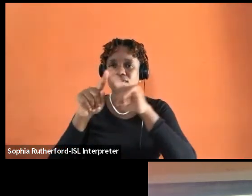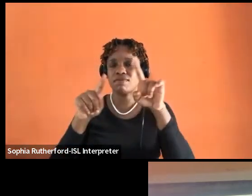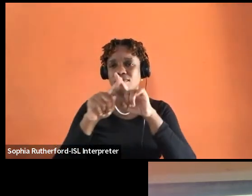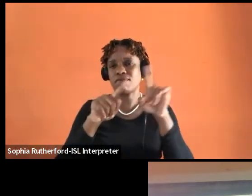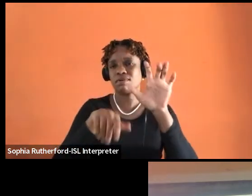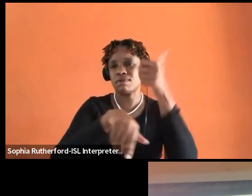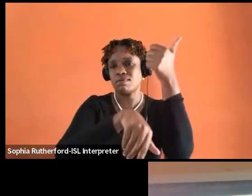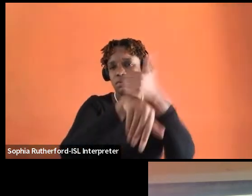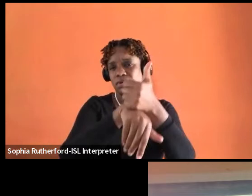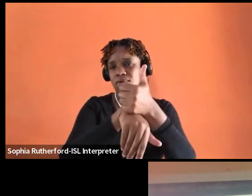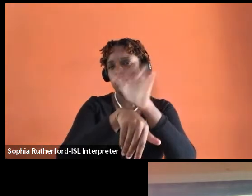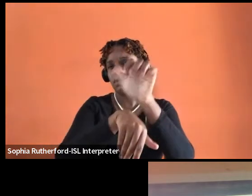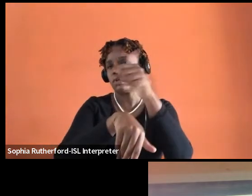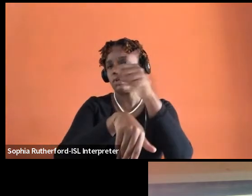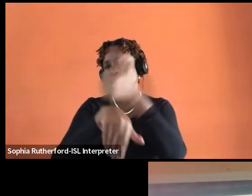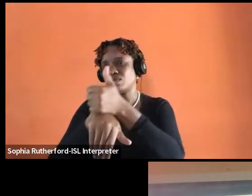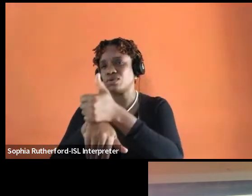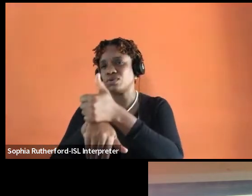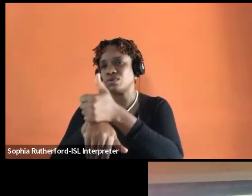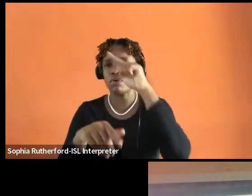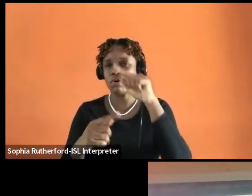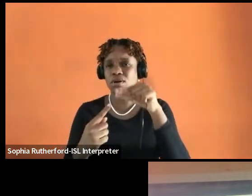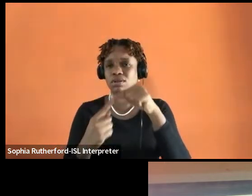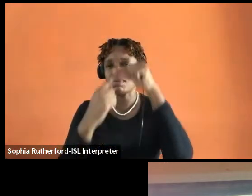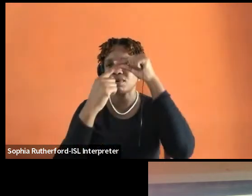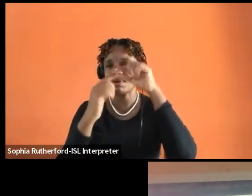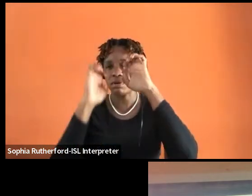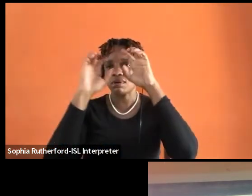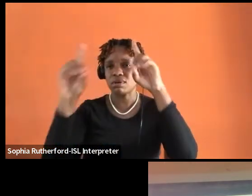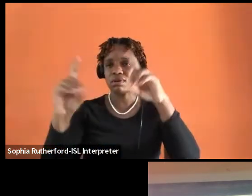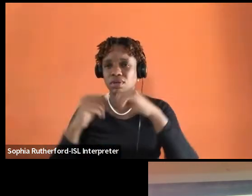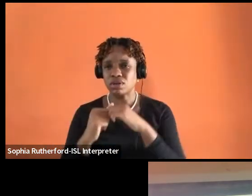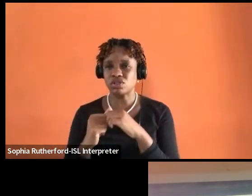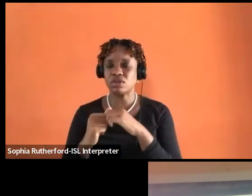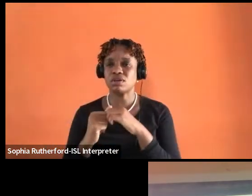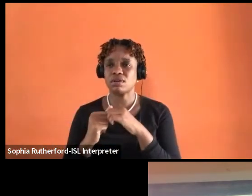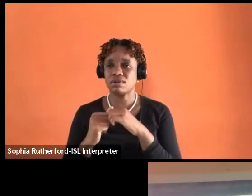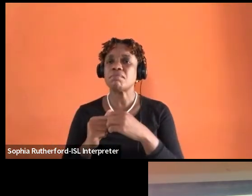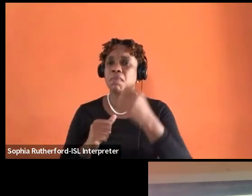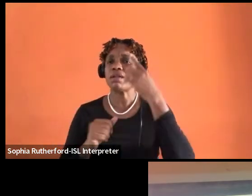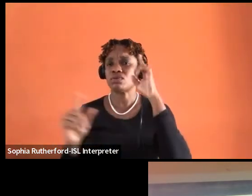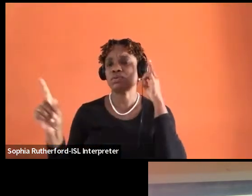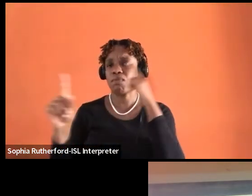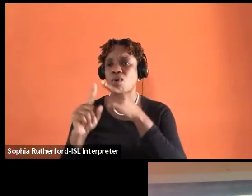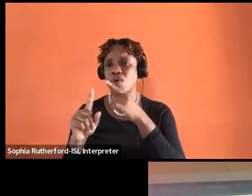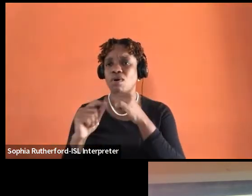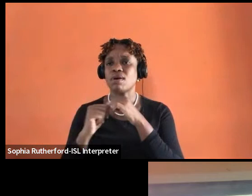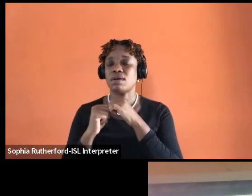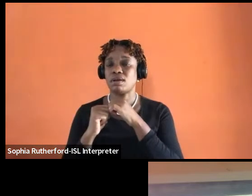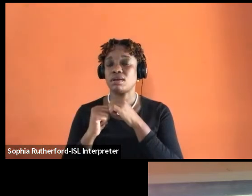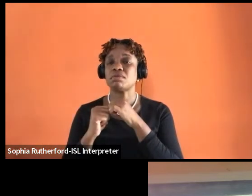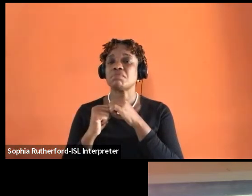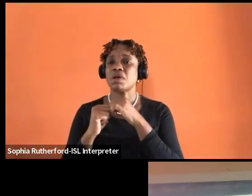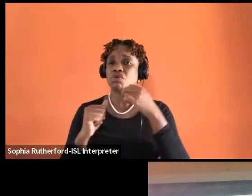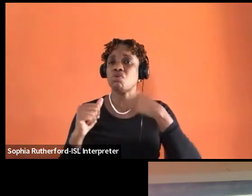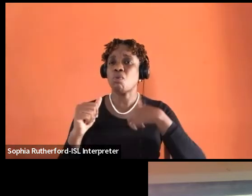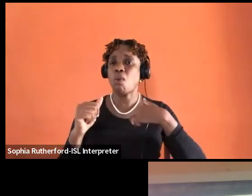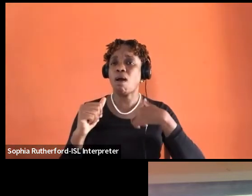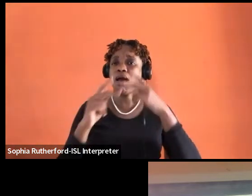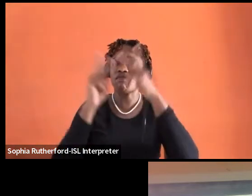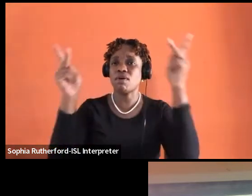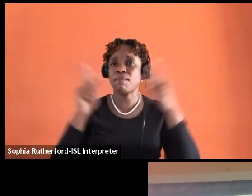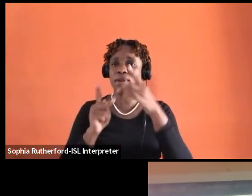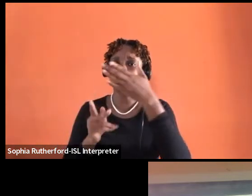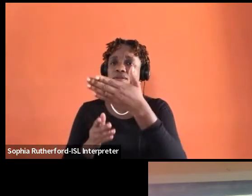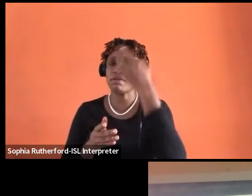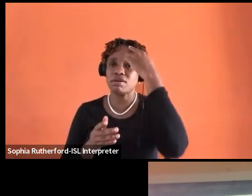to what it is that they had listed. And I do understand your point in terms of there is a facility in Portland. I'm not